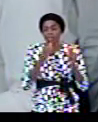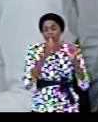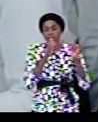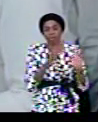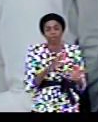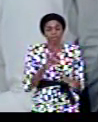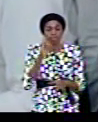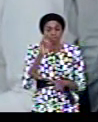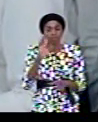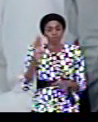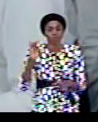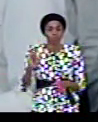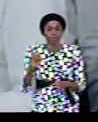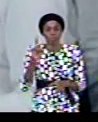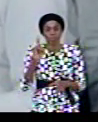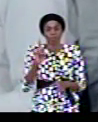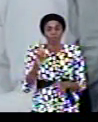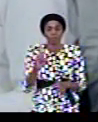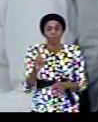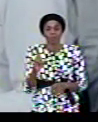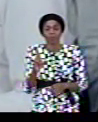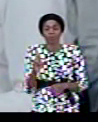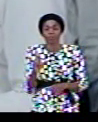any blessings one by